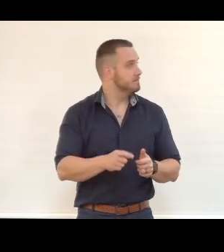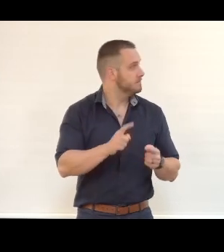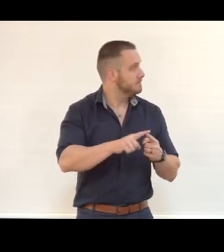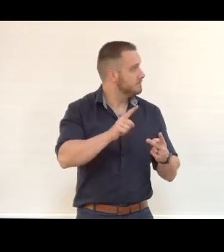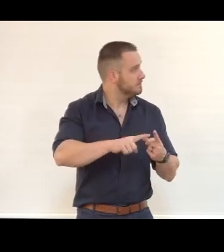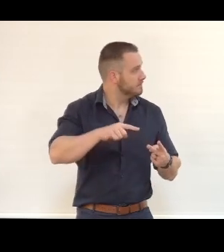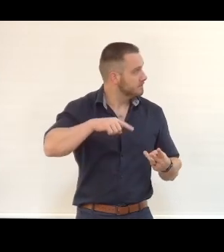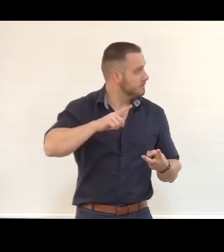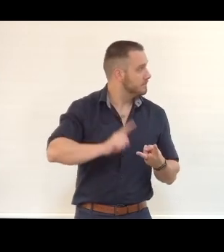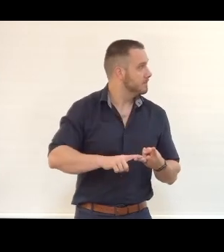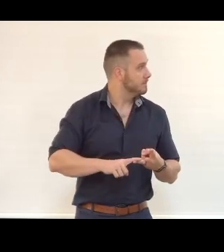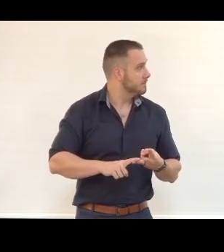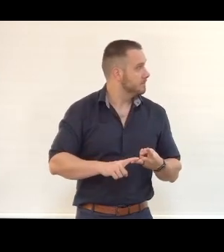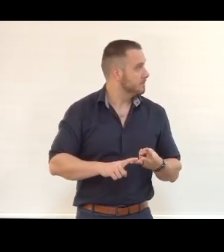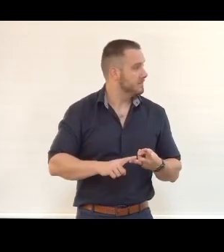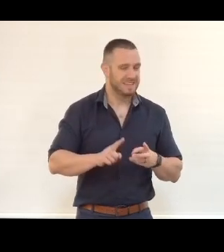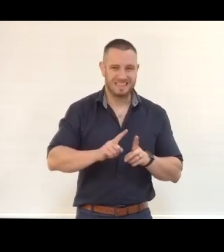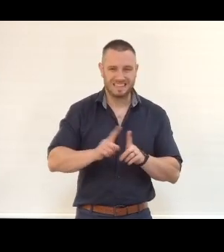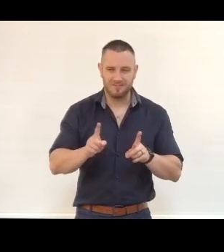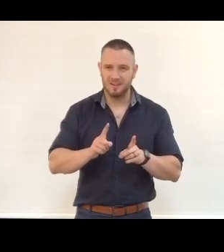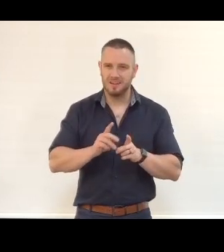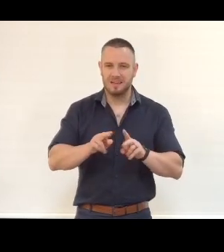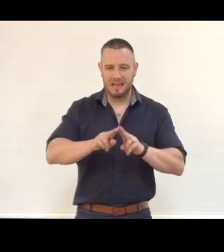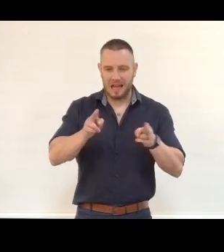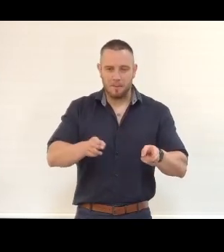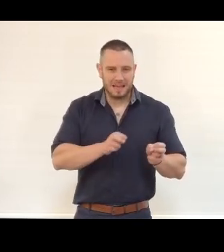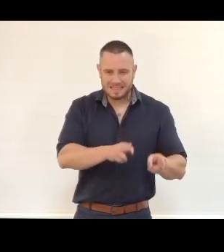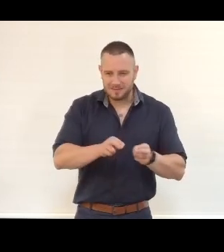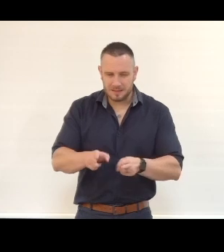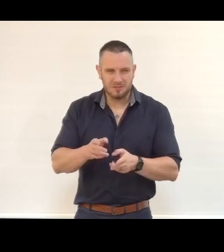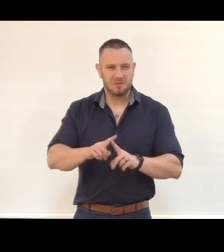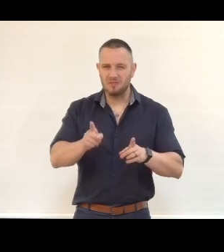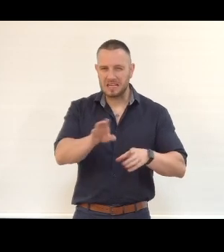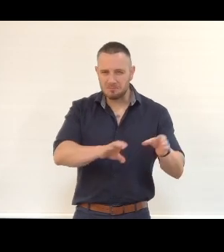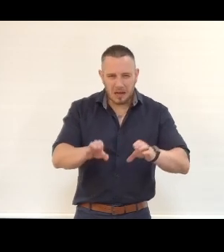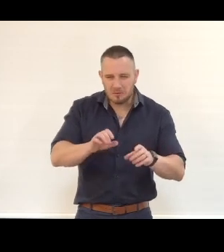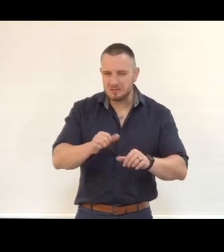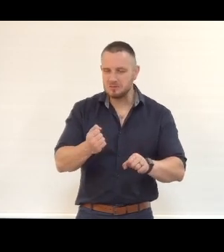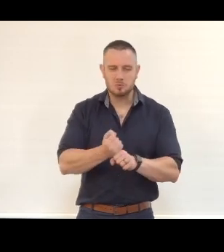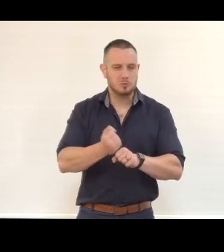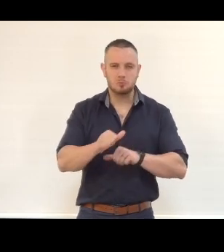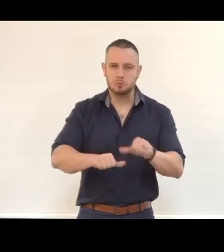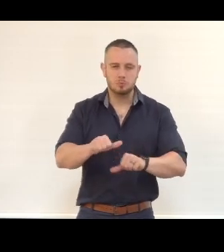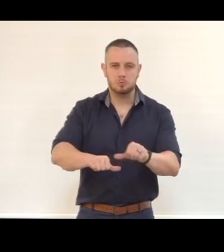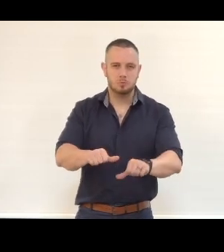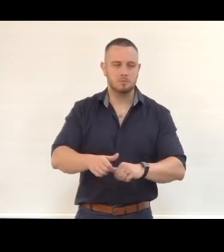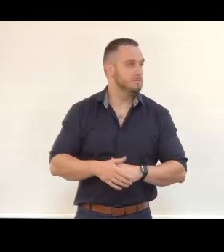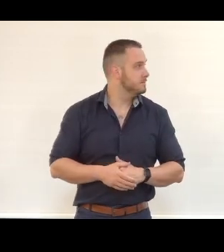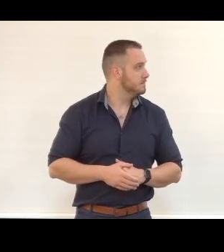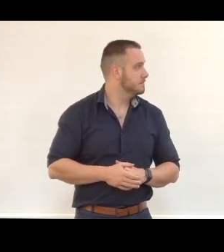course, there was a big part about all the high seas habitat systems, the experiments, the procedures, which was given by